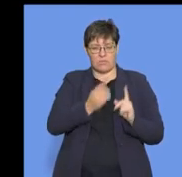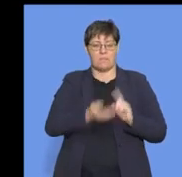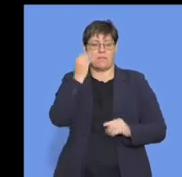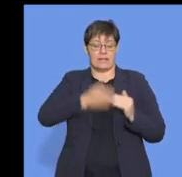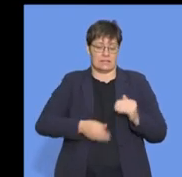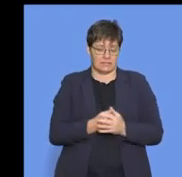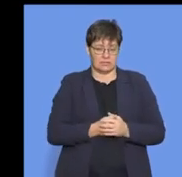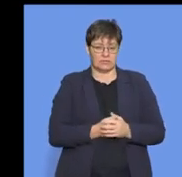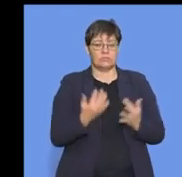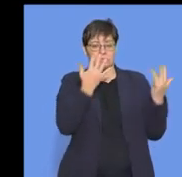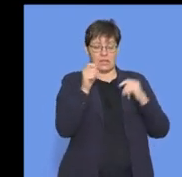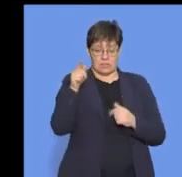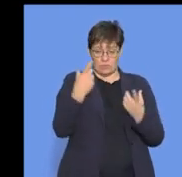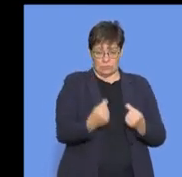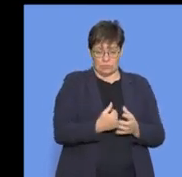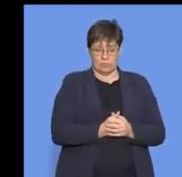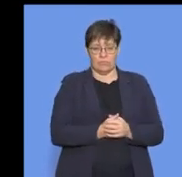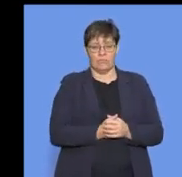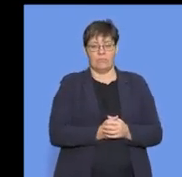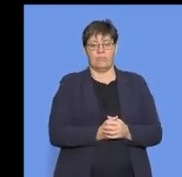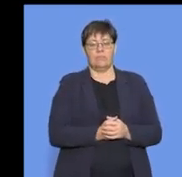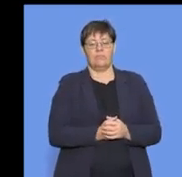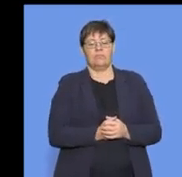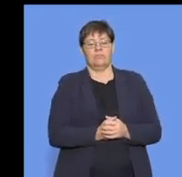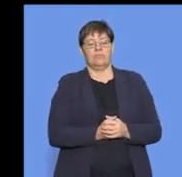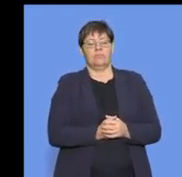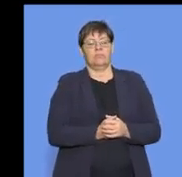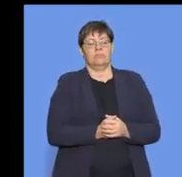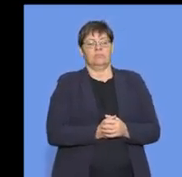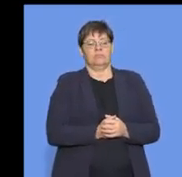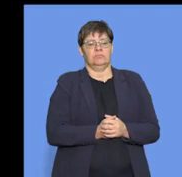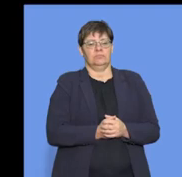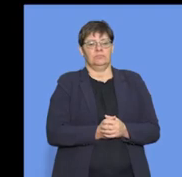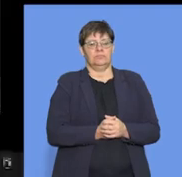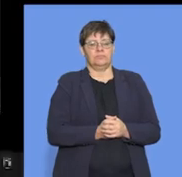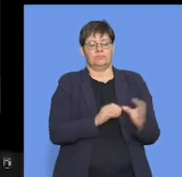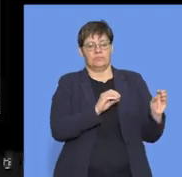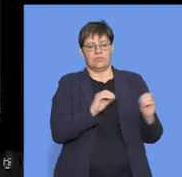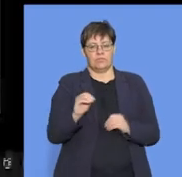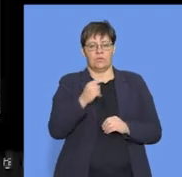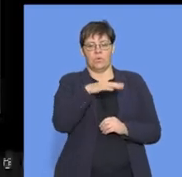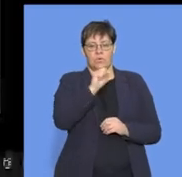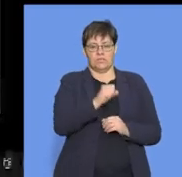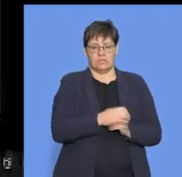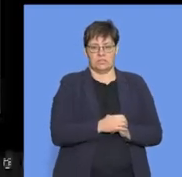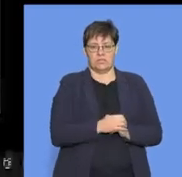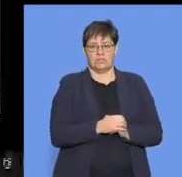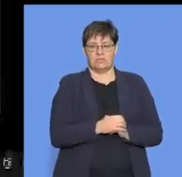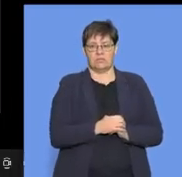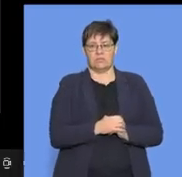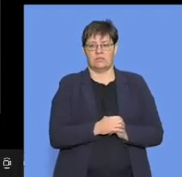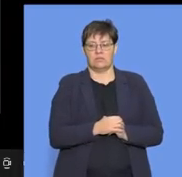function, second function cos, to find the angle. So let's do that on our calculator quickly. Okay, so we're going to press